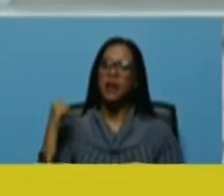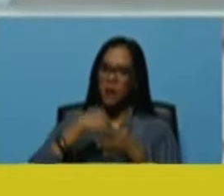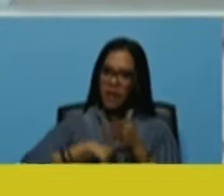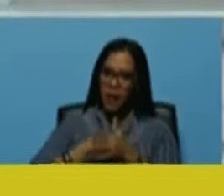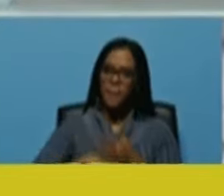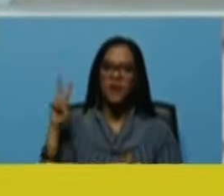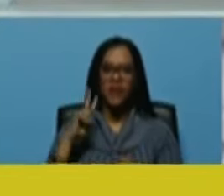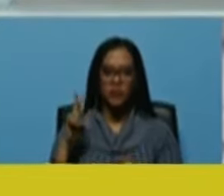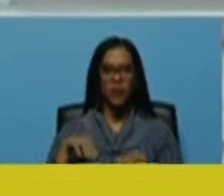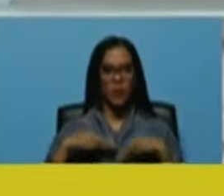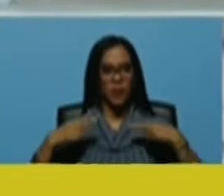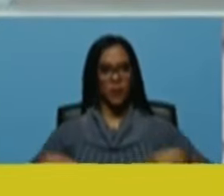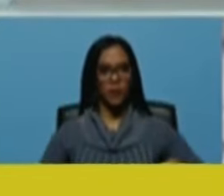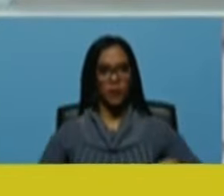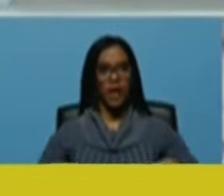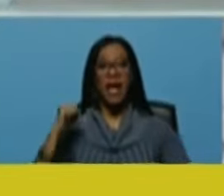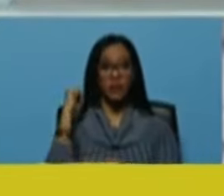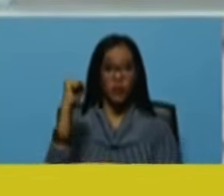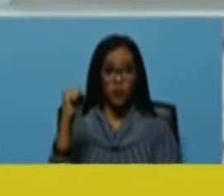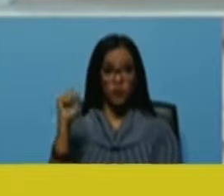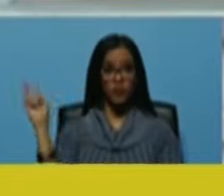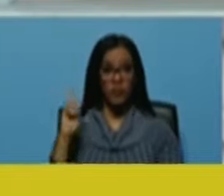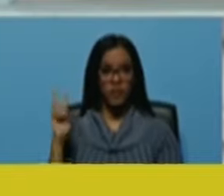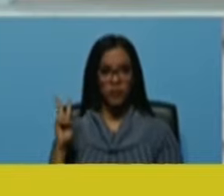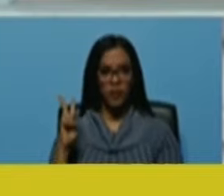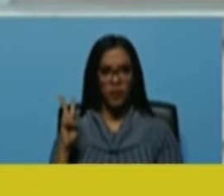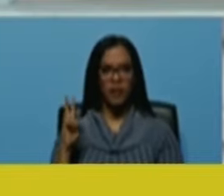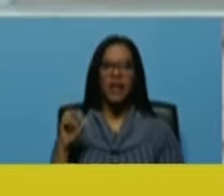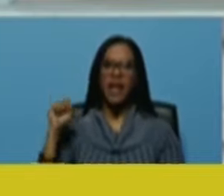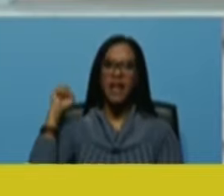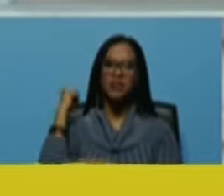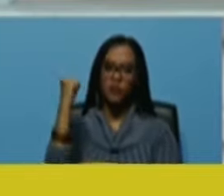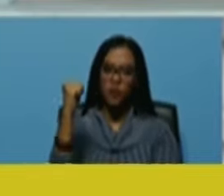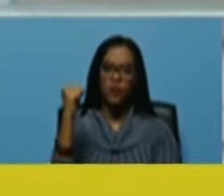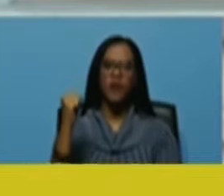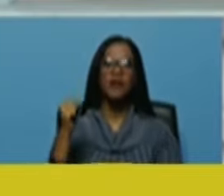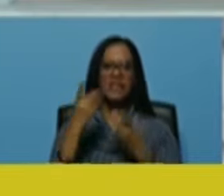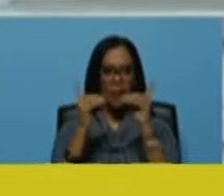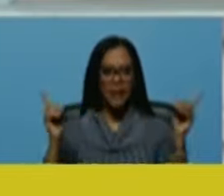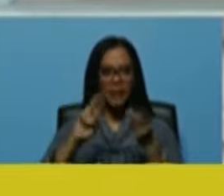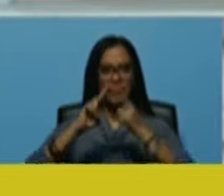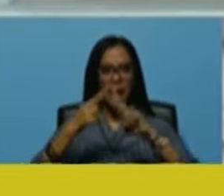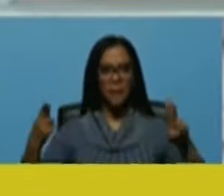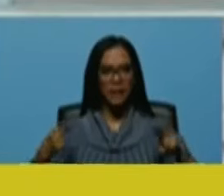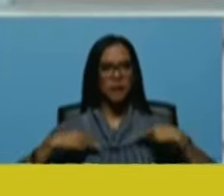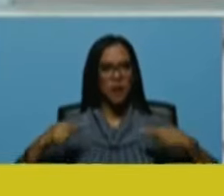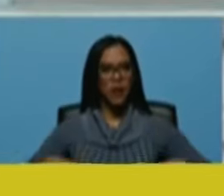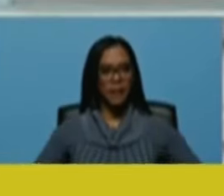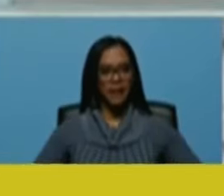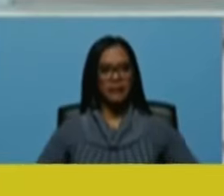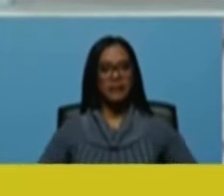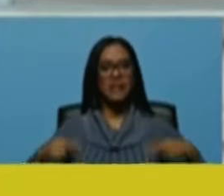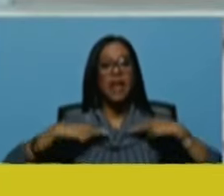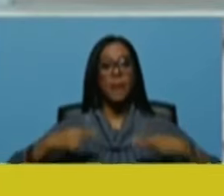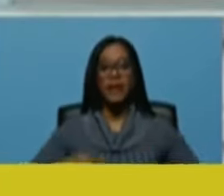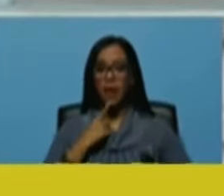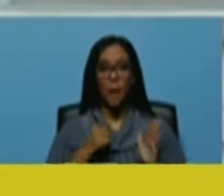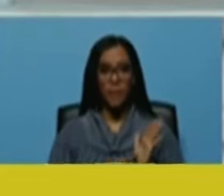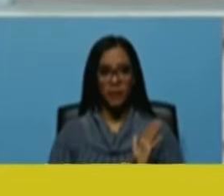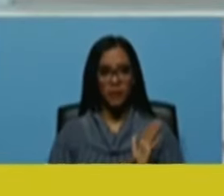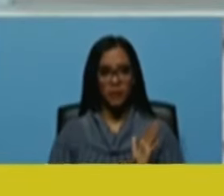for Venezuela and for humanity. The triumph of Venezuela is actually the triumph of democracy, of peace, and humanity in humanity,